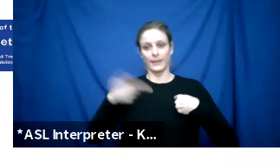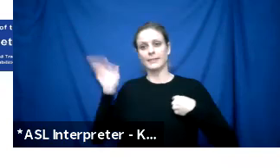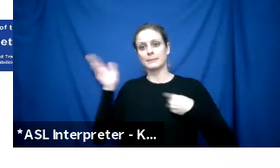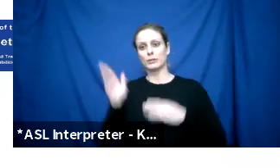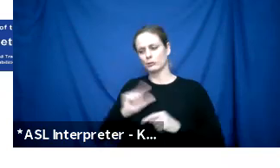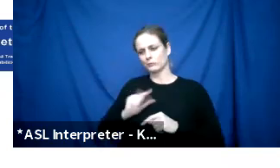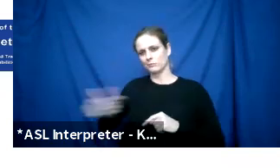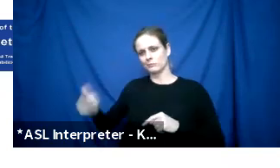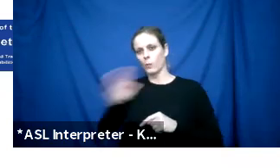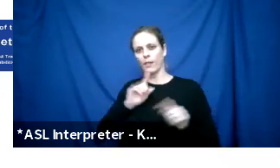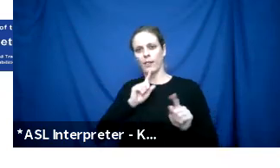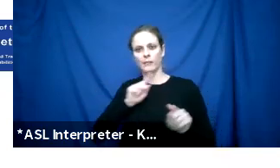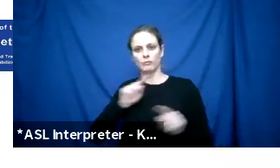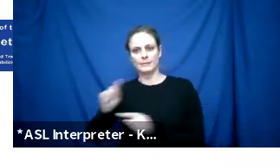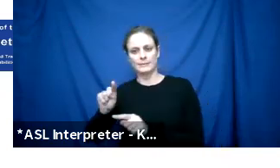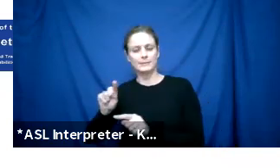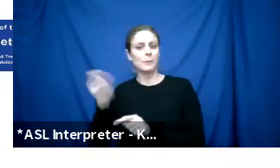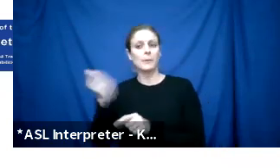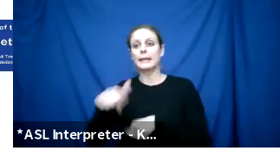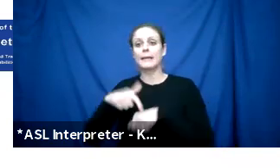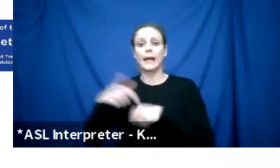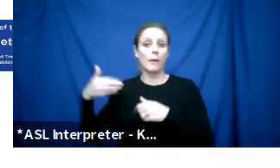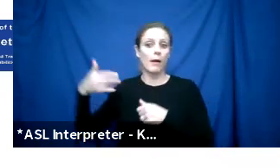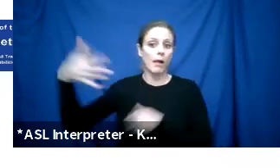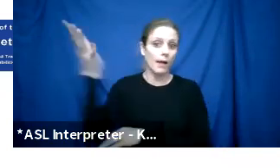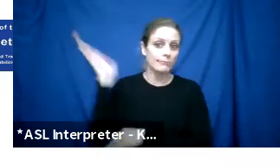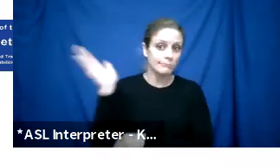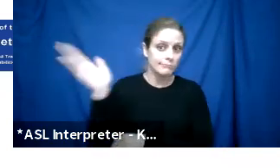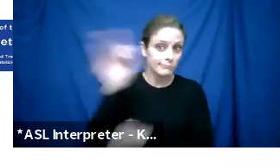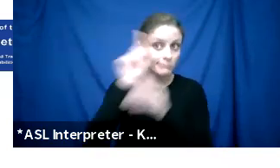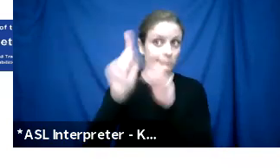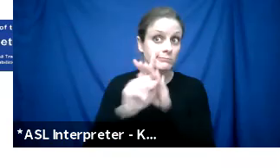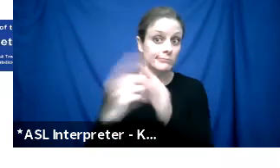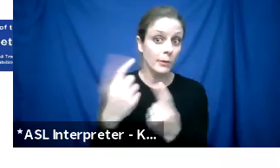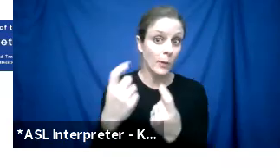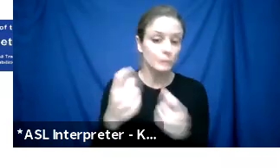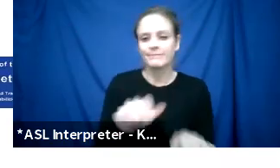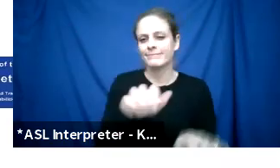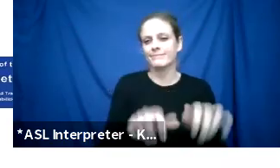session. So feel free to submit them as they come to your mind.